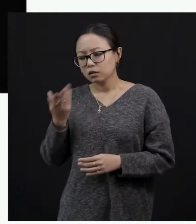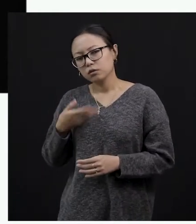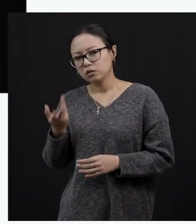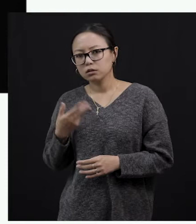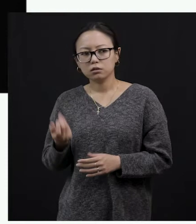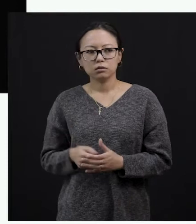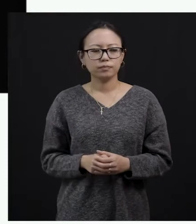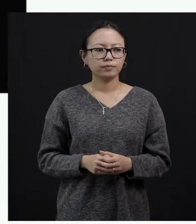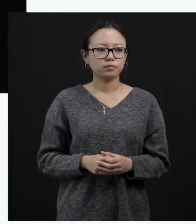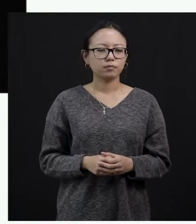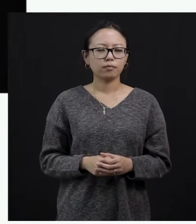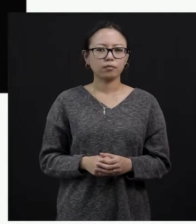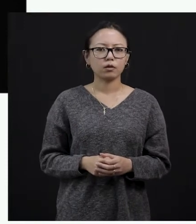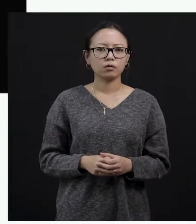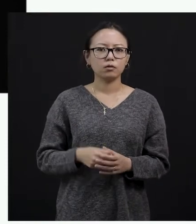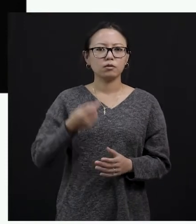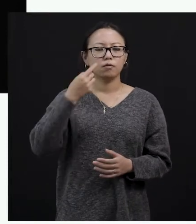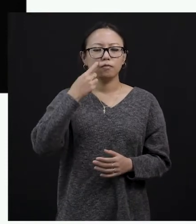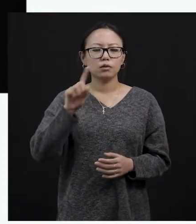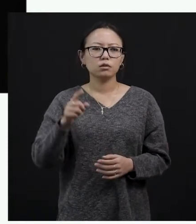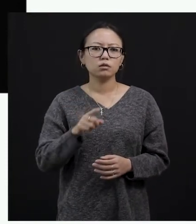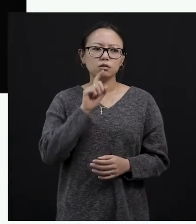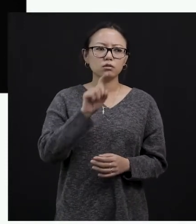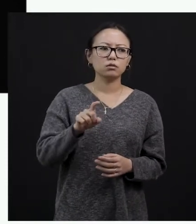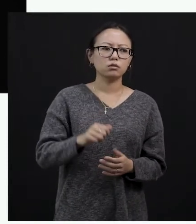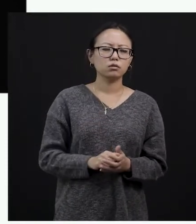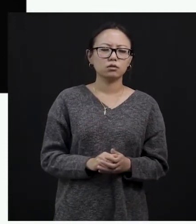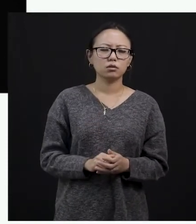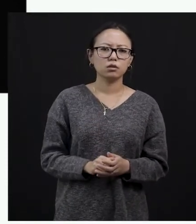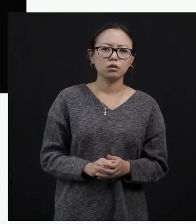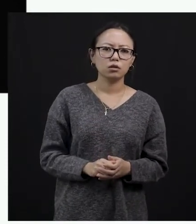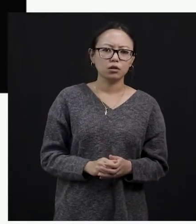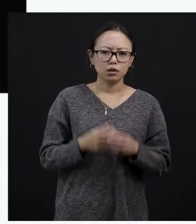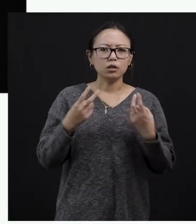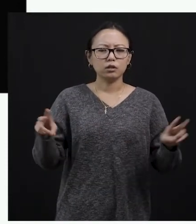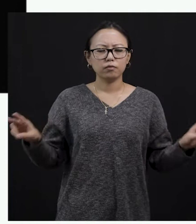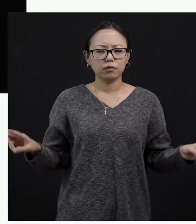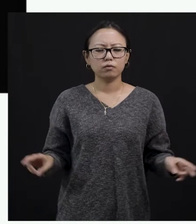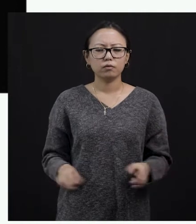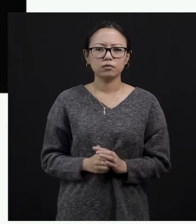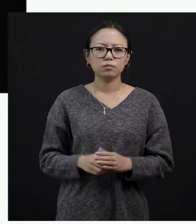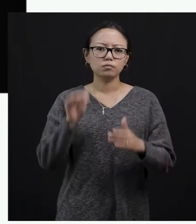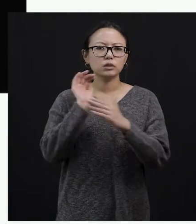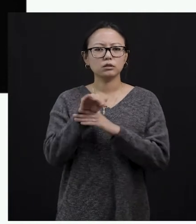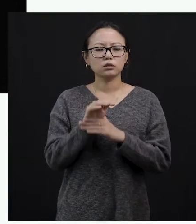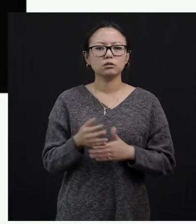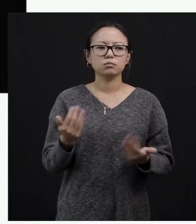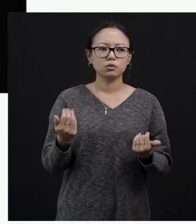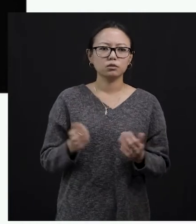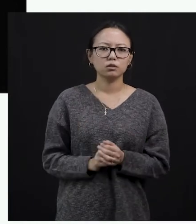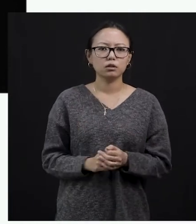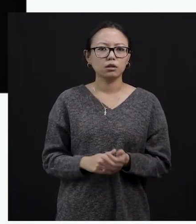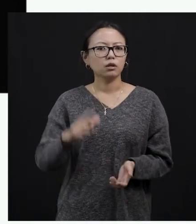of sending messages and letters. Okay, the first one is writing a letter. The second one